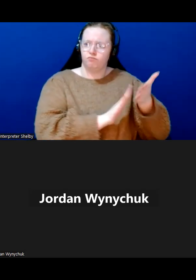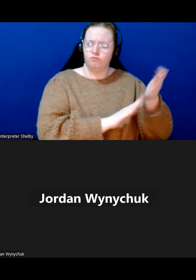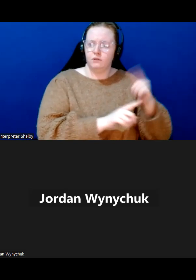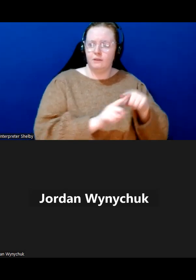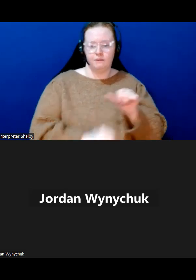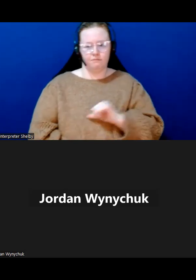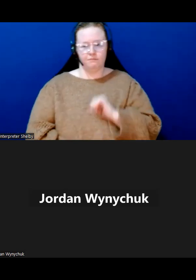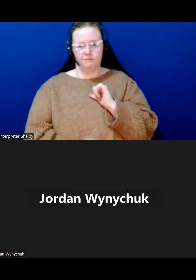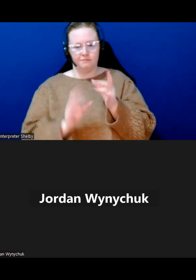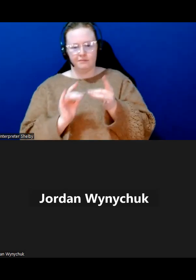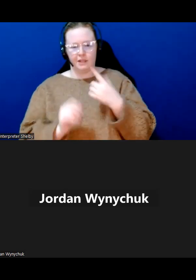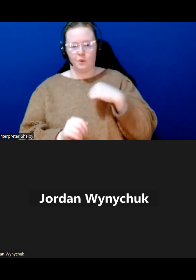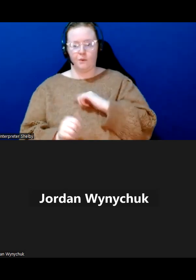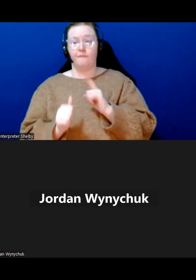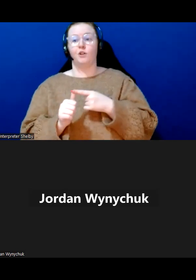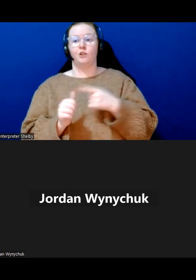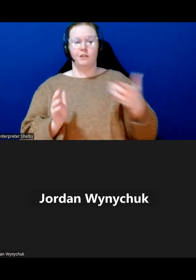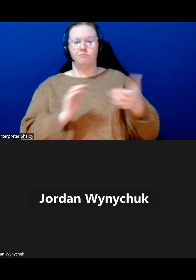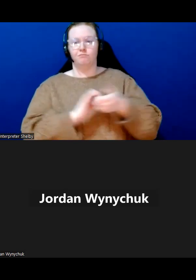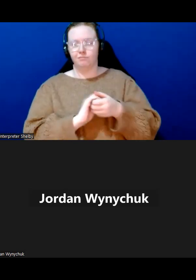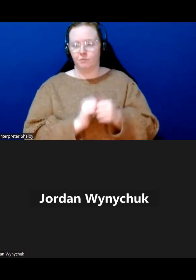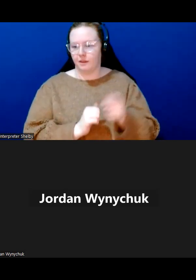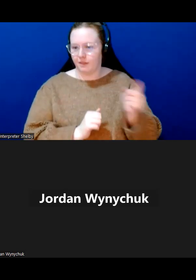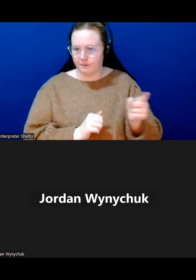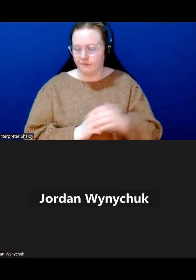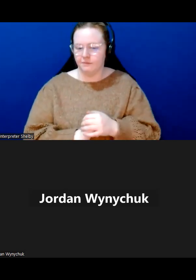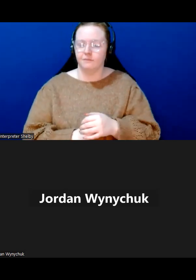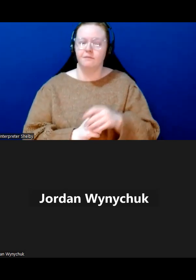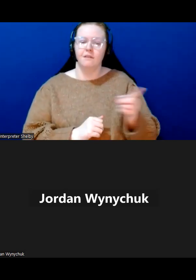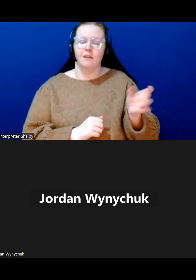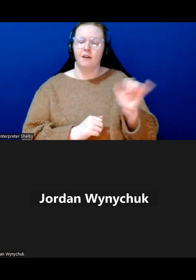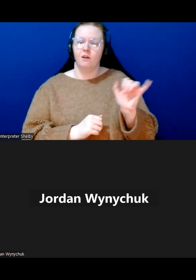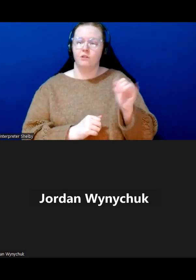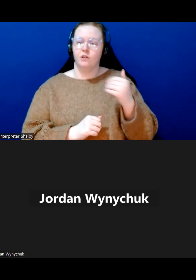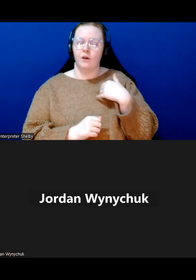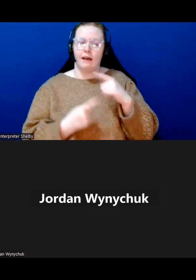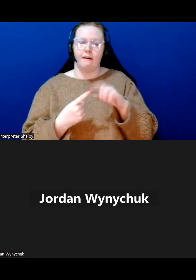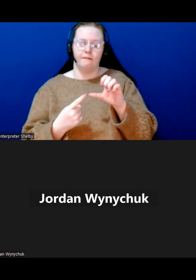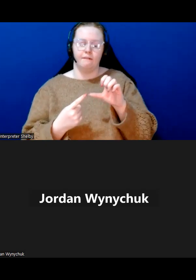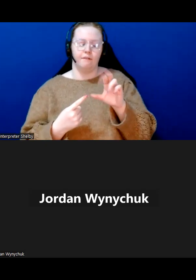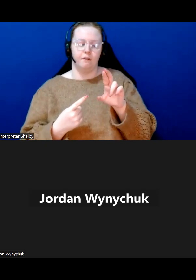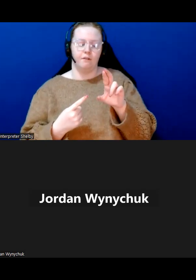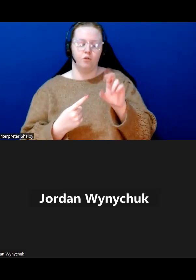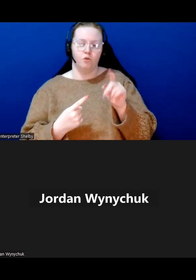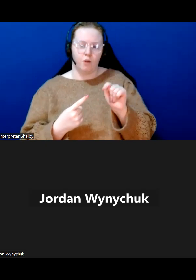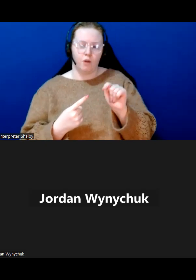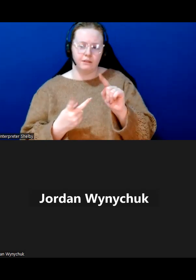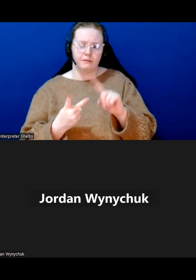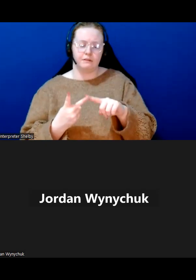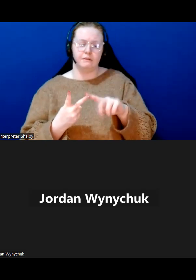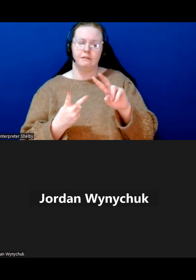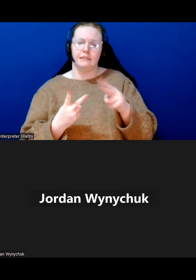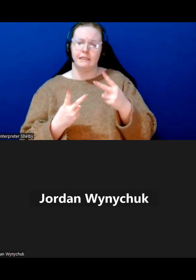first one that they had started with. They also have Crust. They have a secondhand store now. So a lot of